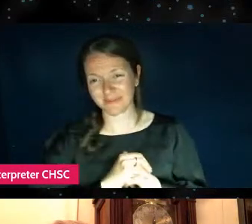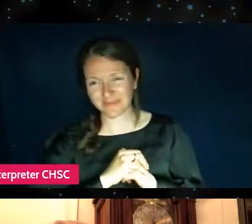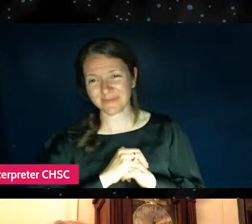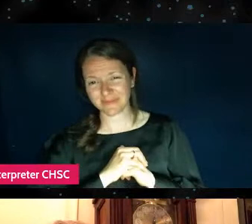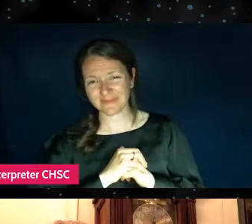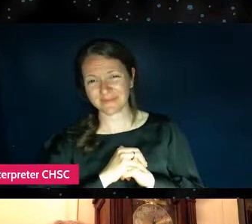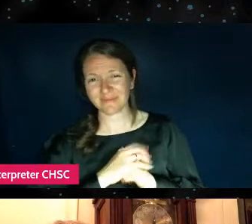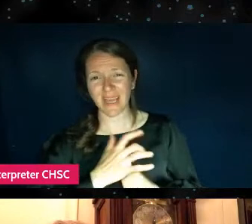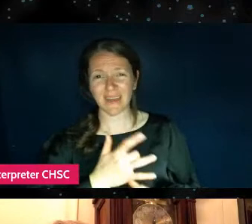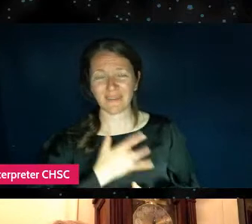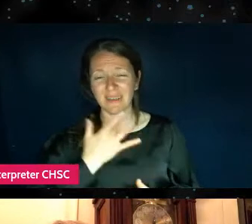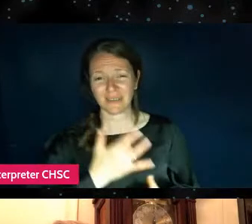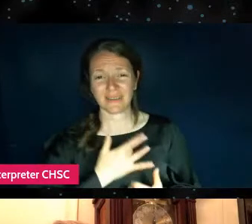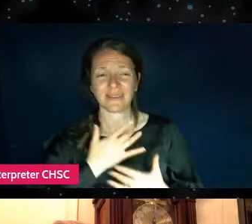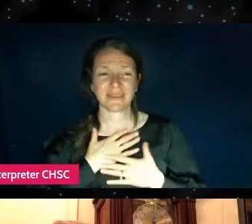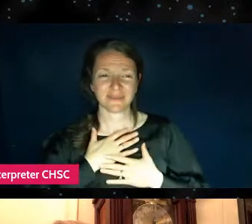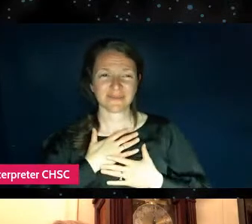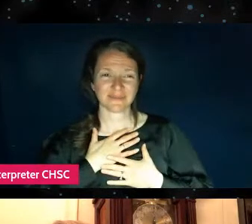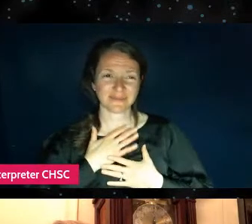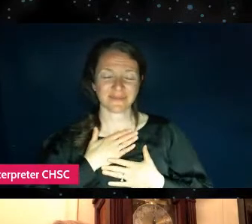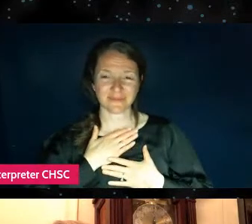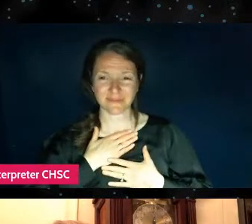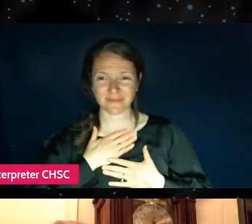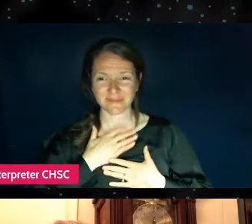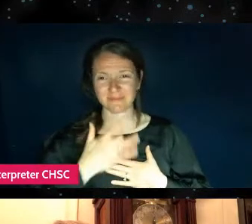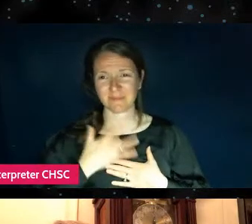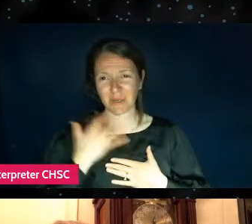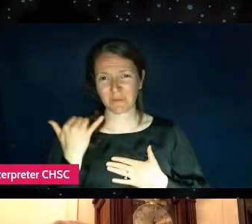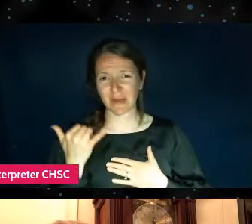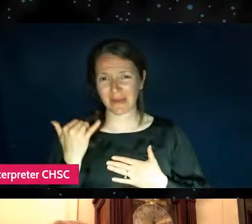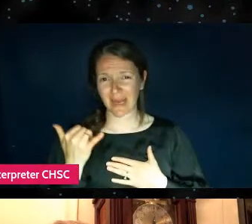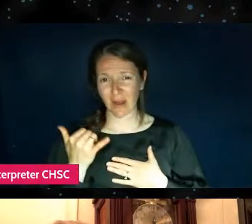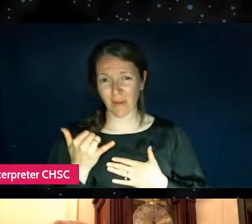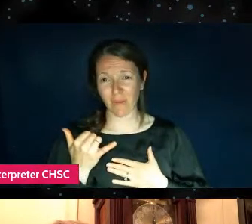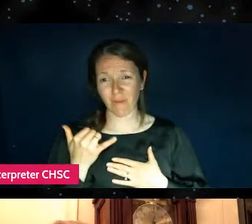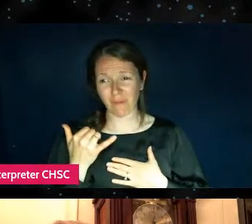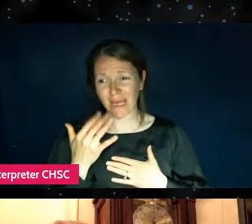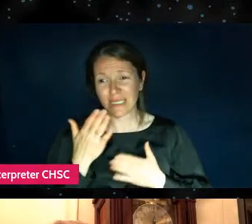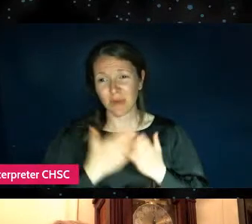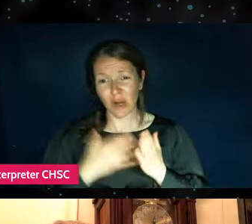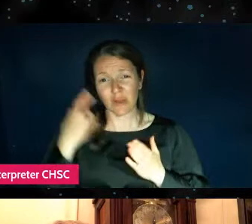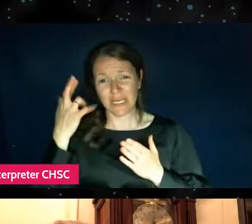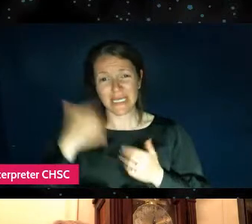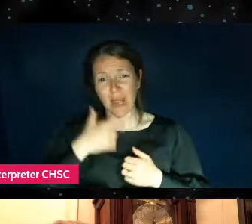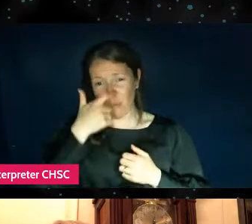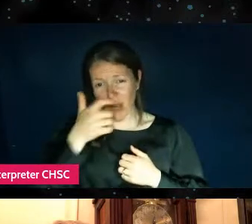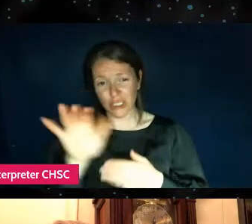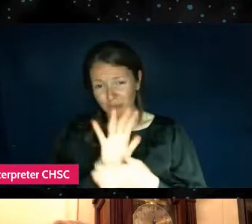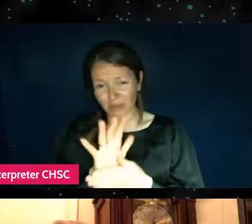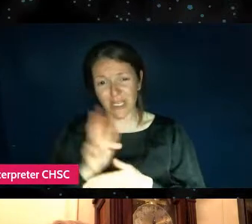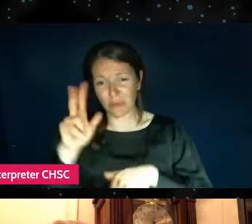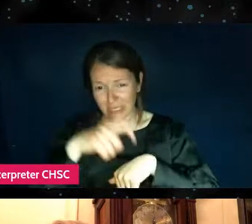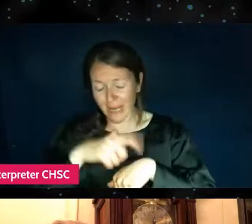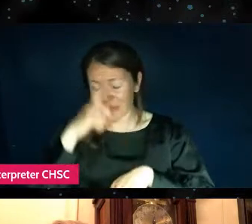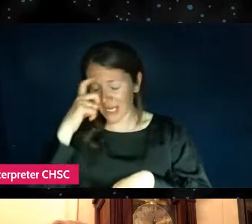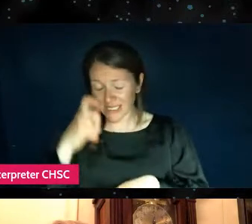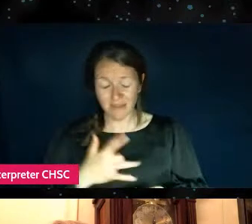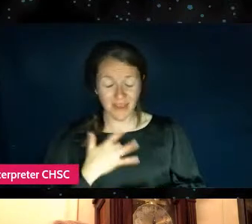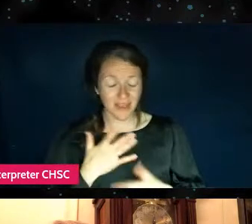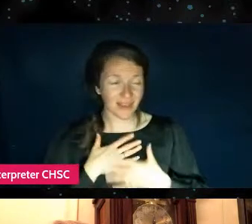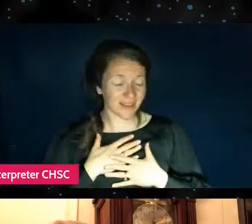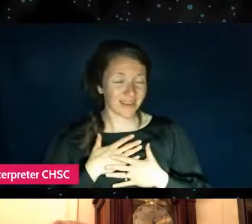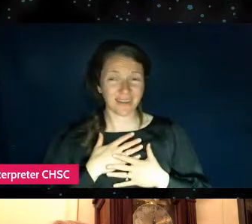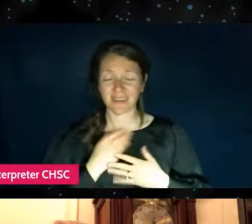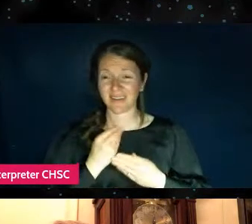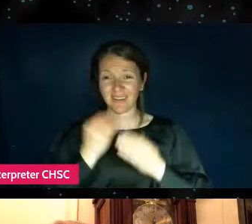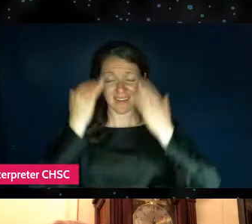makes me emotional talking about it now. It's part of the reason I've watched the movie 3 times, because I can't get over, like you said, when you talk